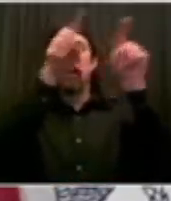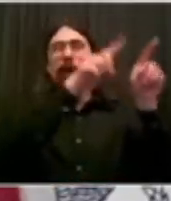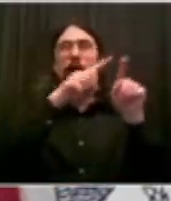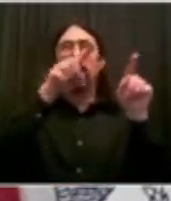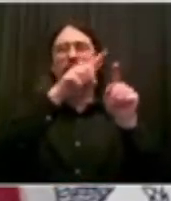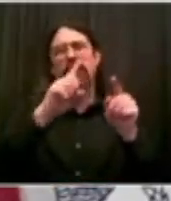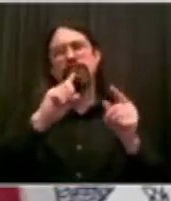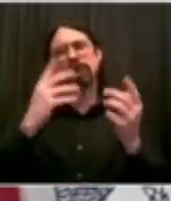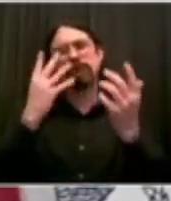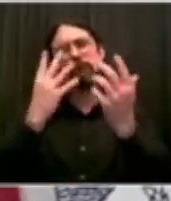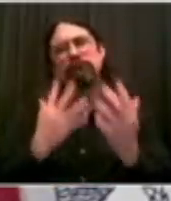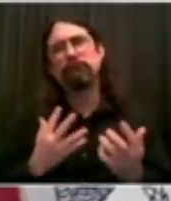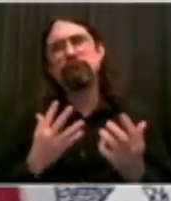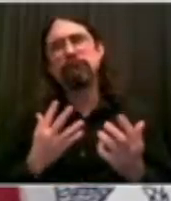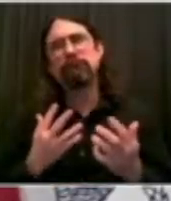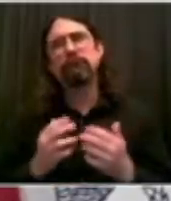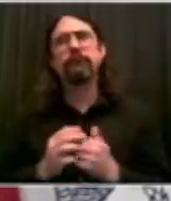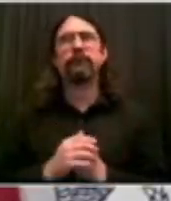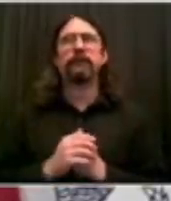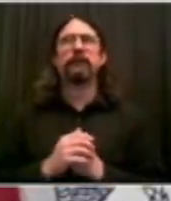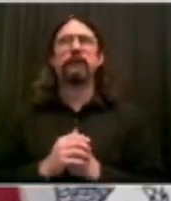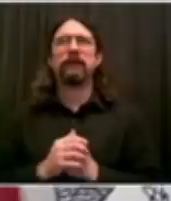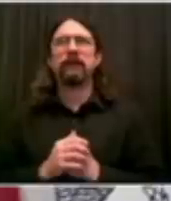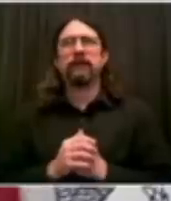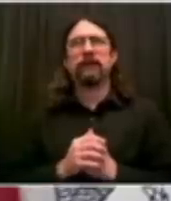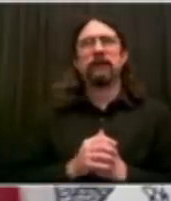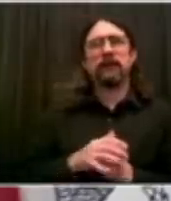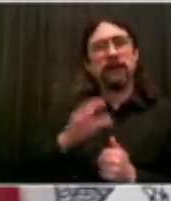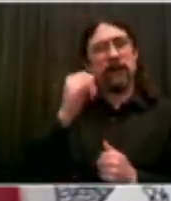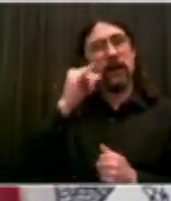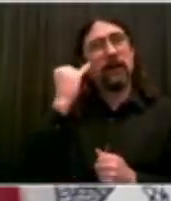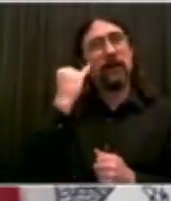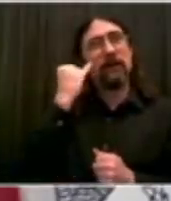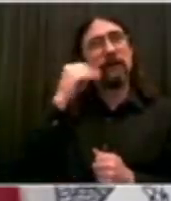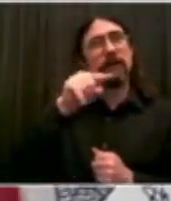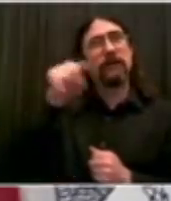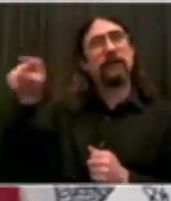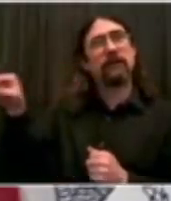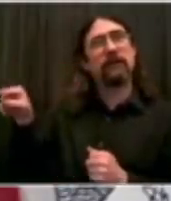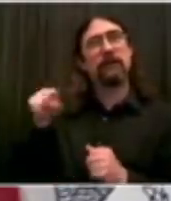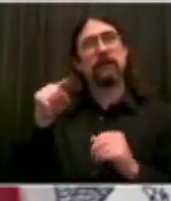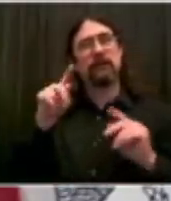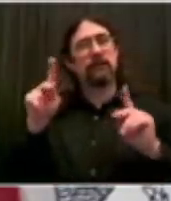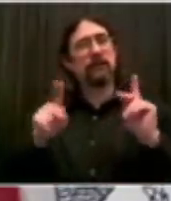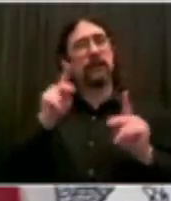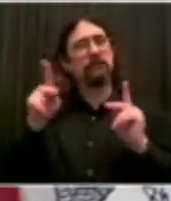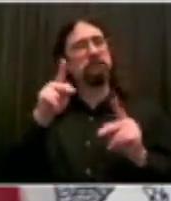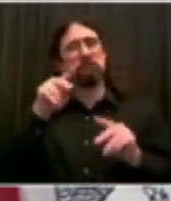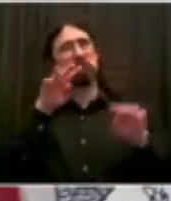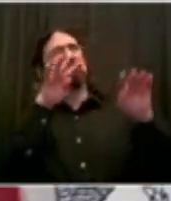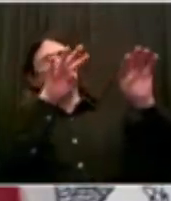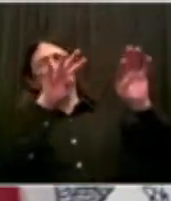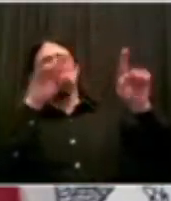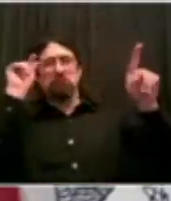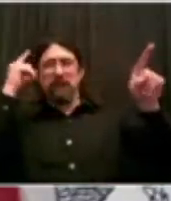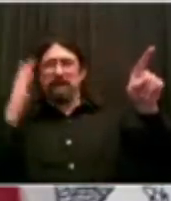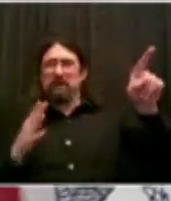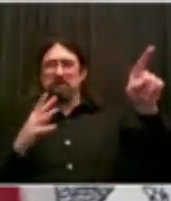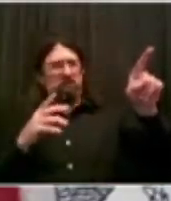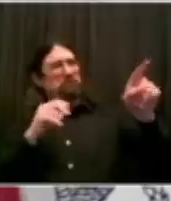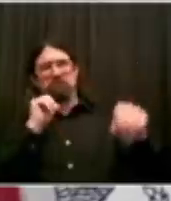was a powerful statement. Unfortunately, you know, it's a situation where fewer and fewer